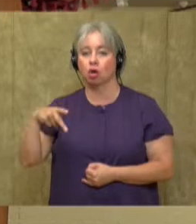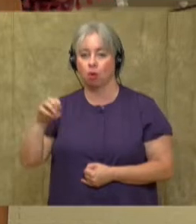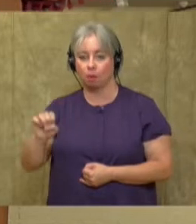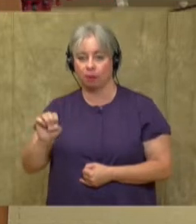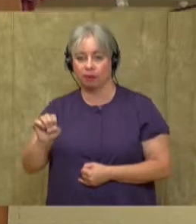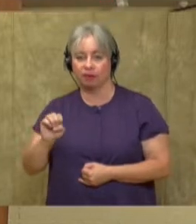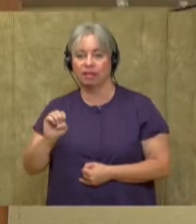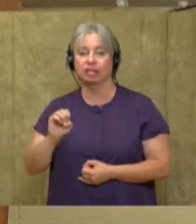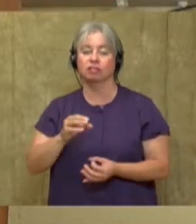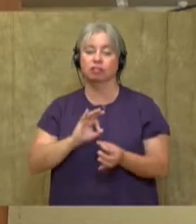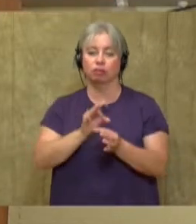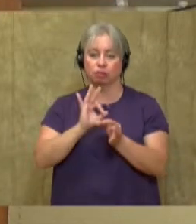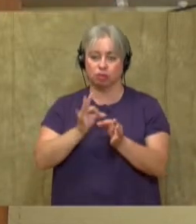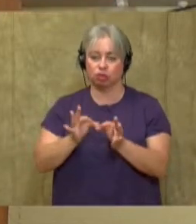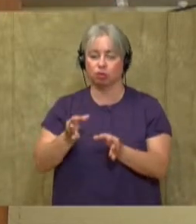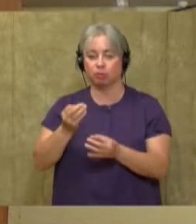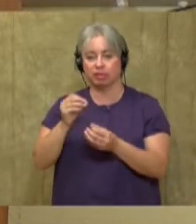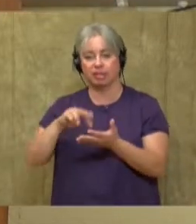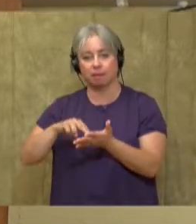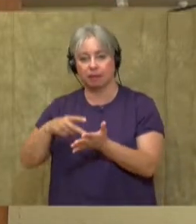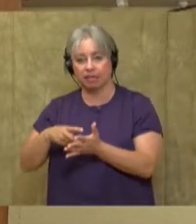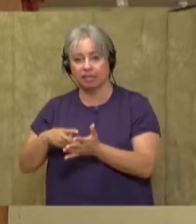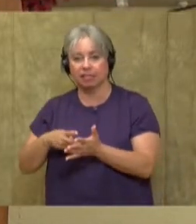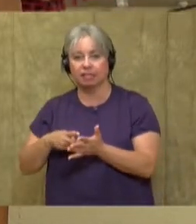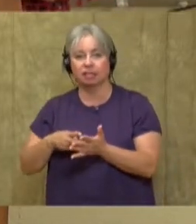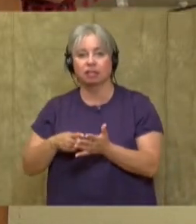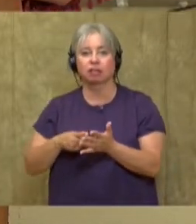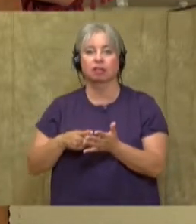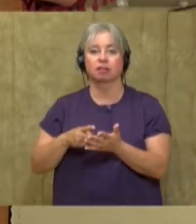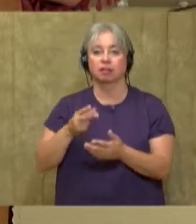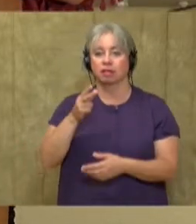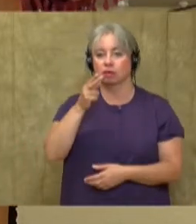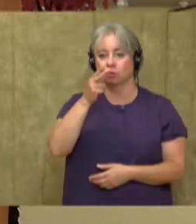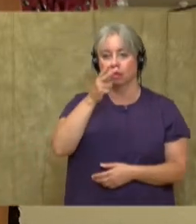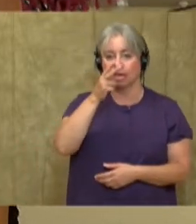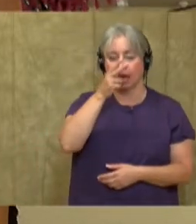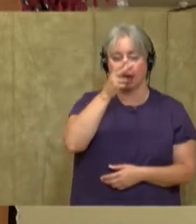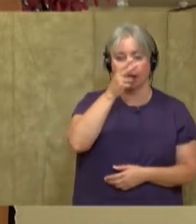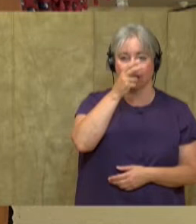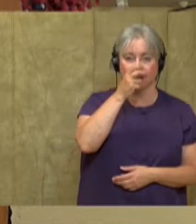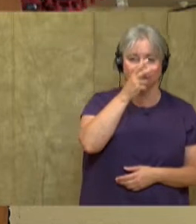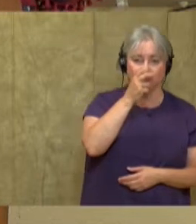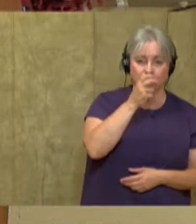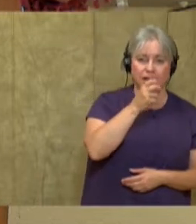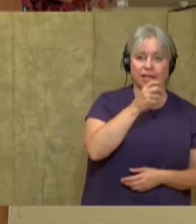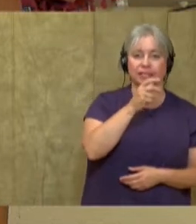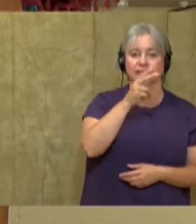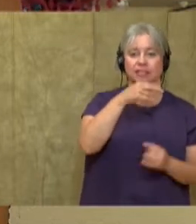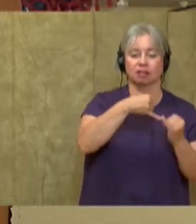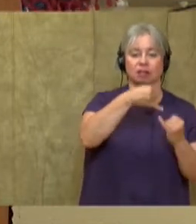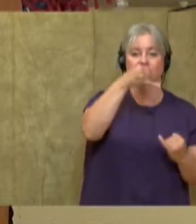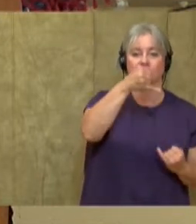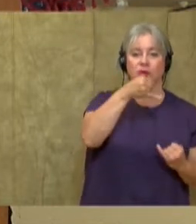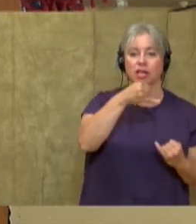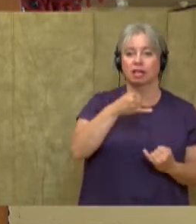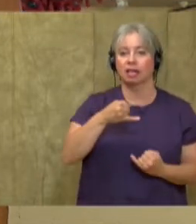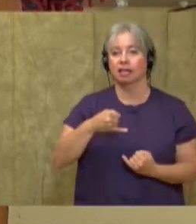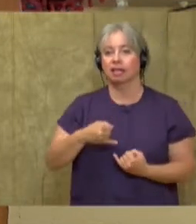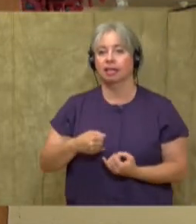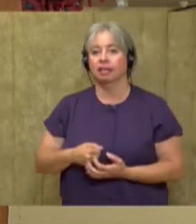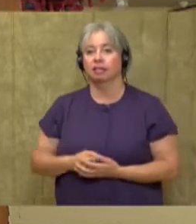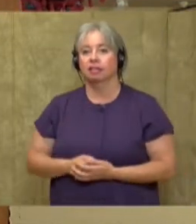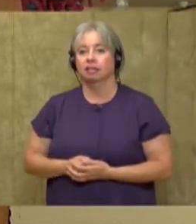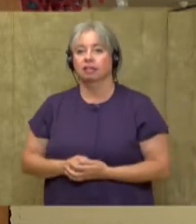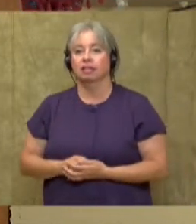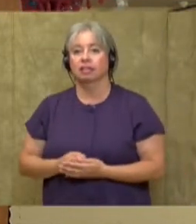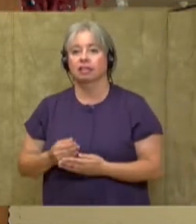to interpret. So we have crickets that are chirping and the temperature. In the summer months, when the